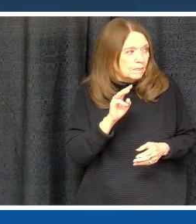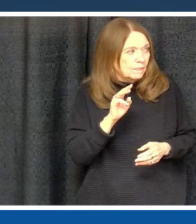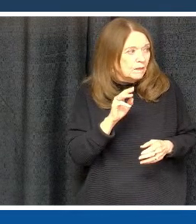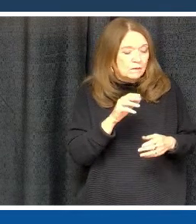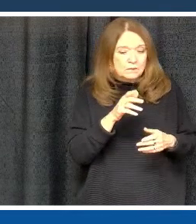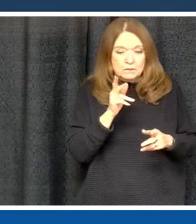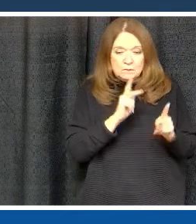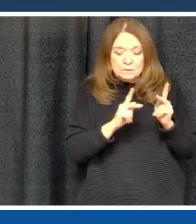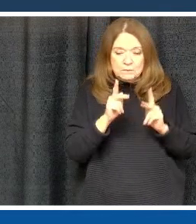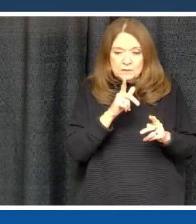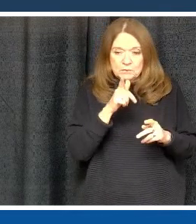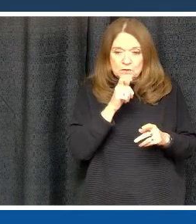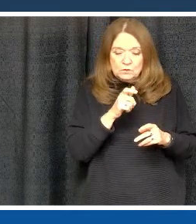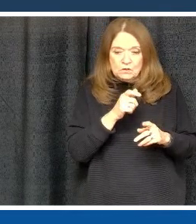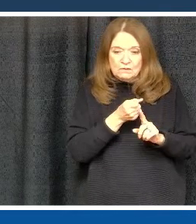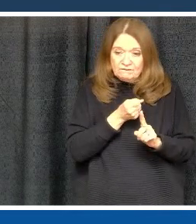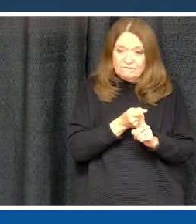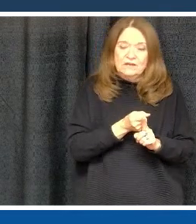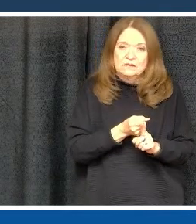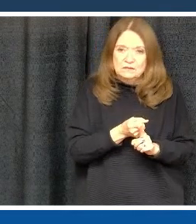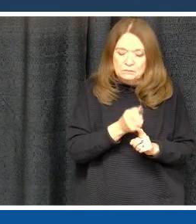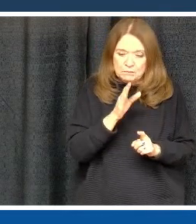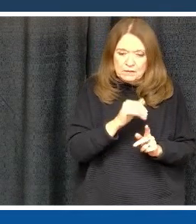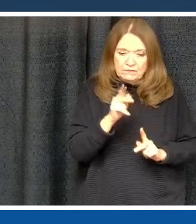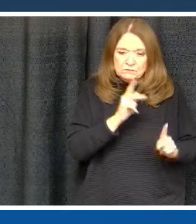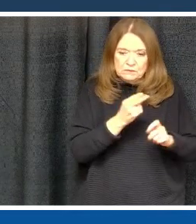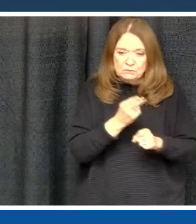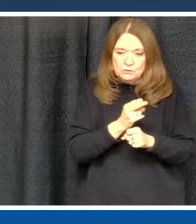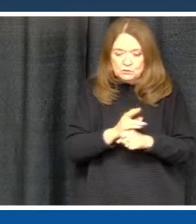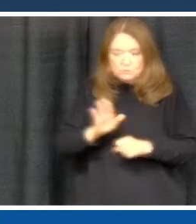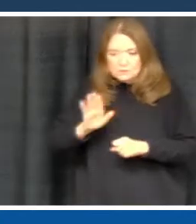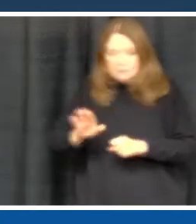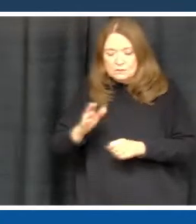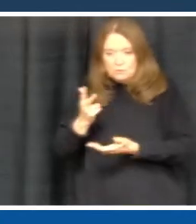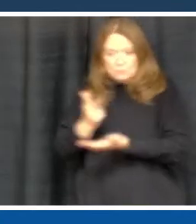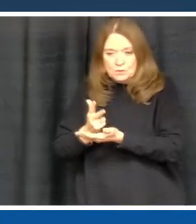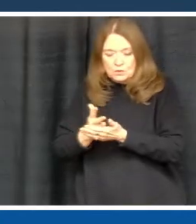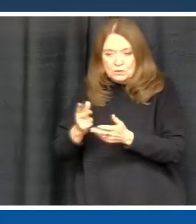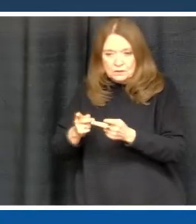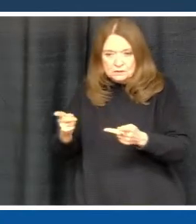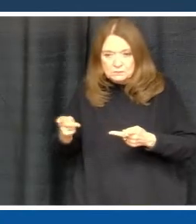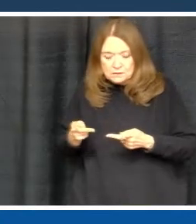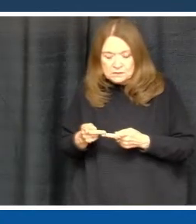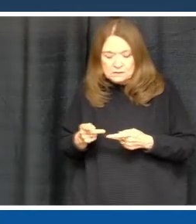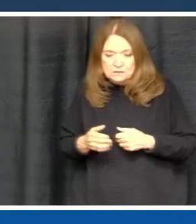marginalized by these folks using their parking spaces.